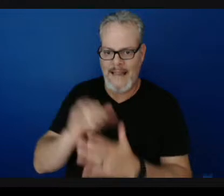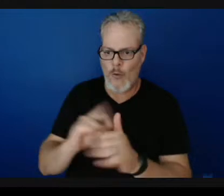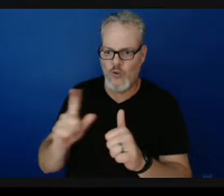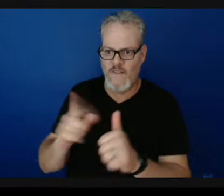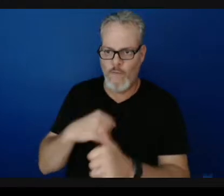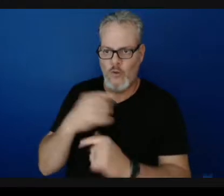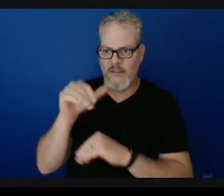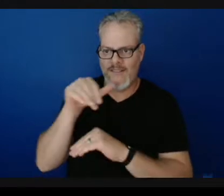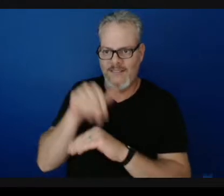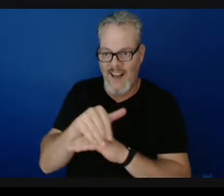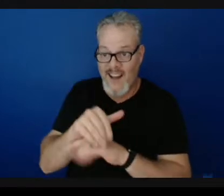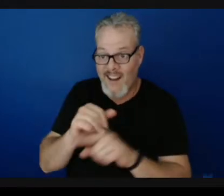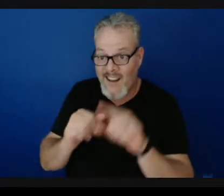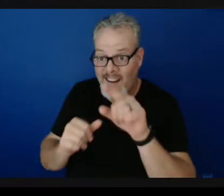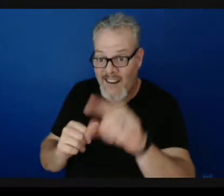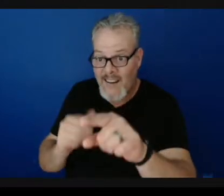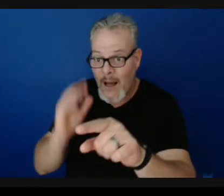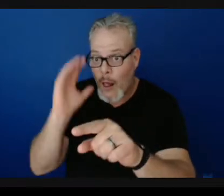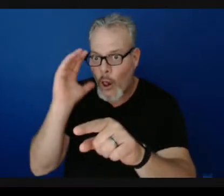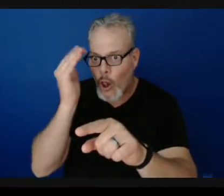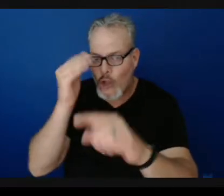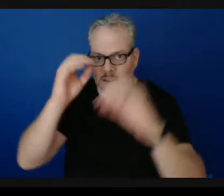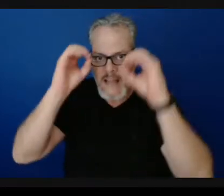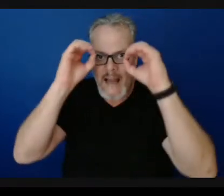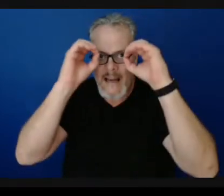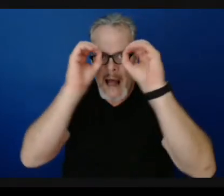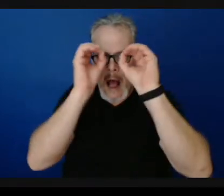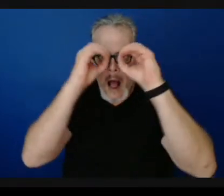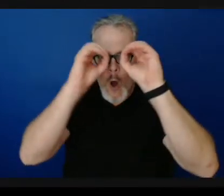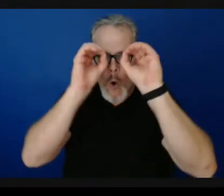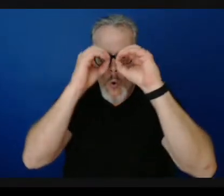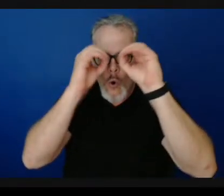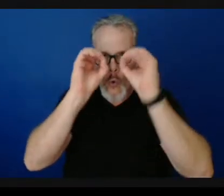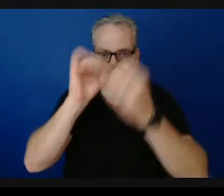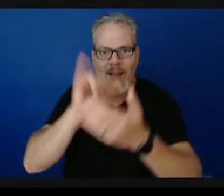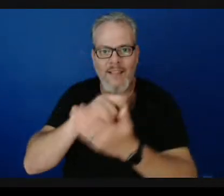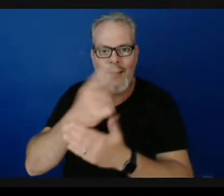there. And I think we caught an owl in one of our viewers